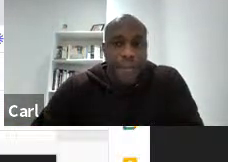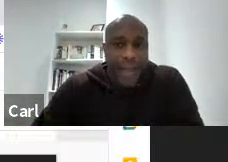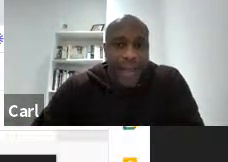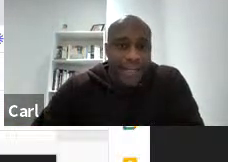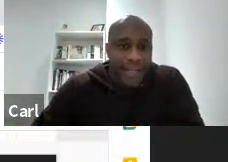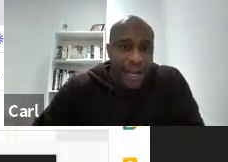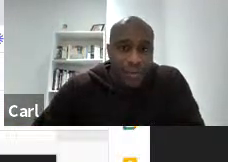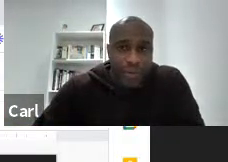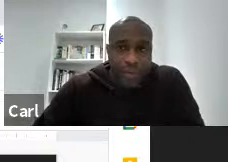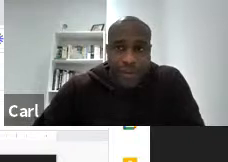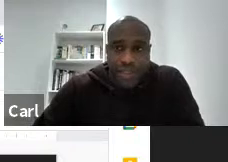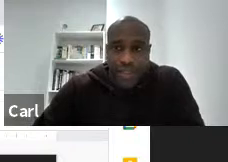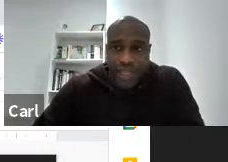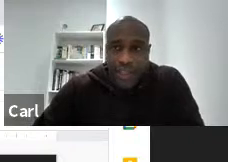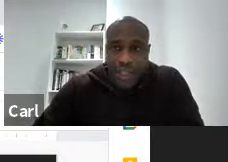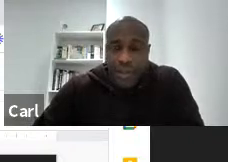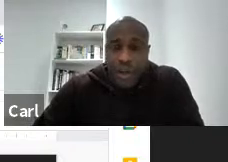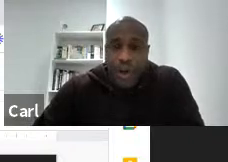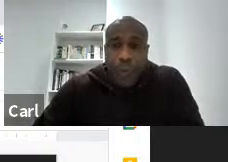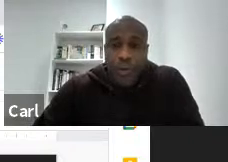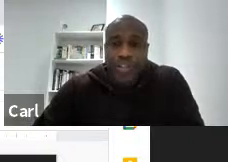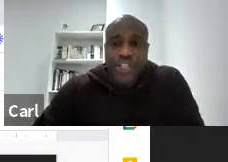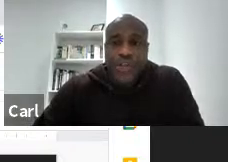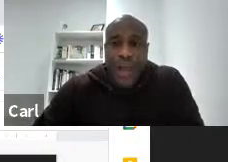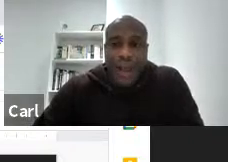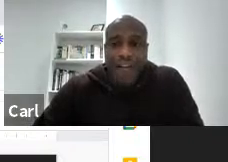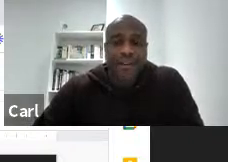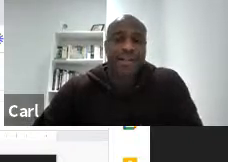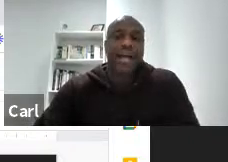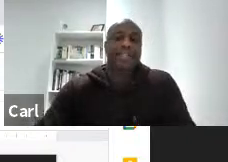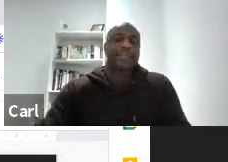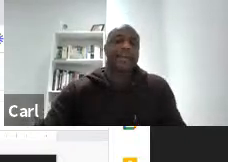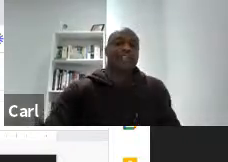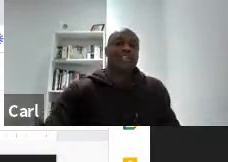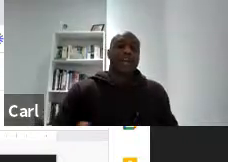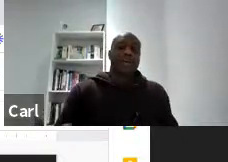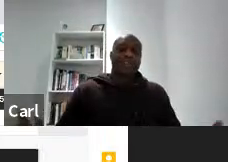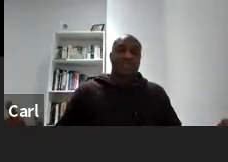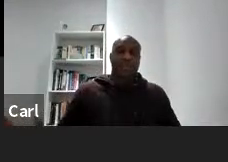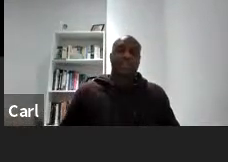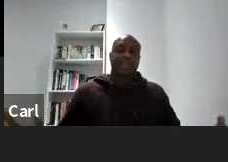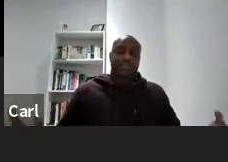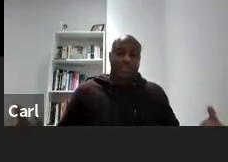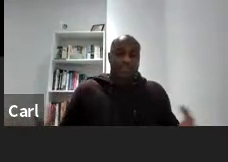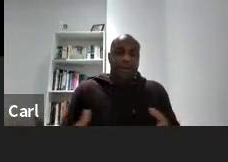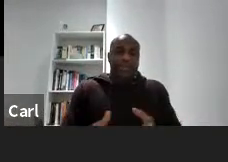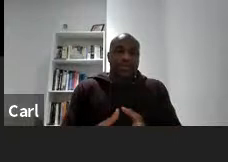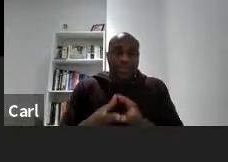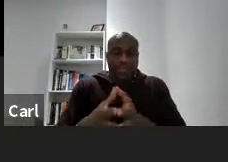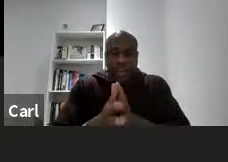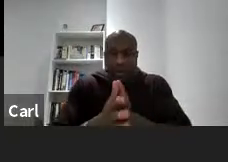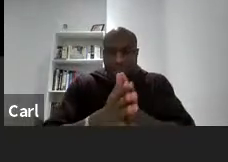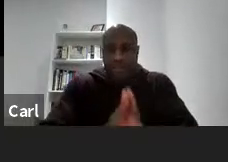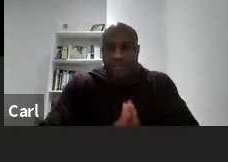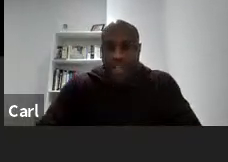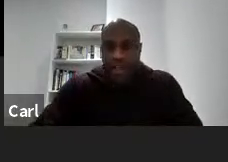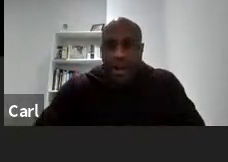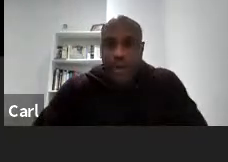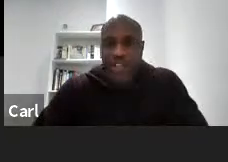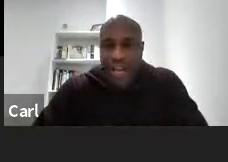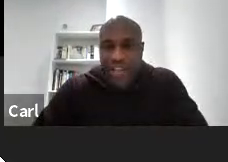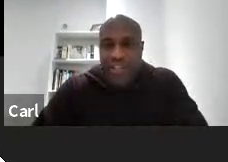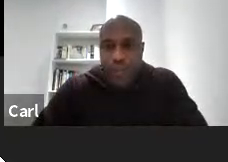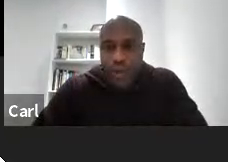go back now to the presentation, once you have a landing page, you're going to want to provide or show